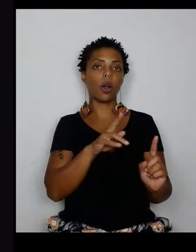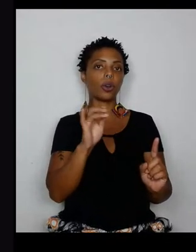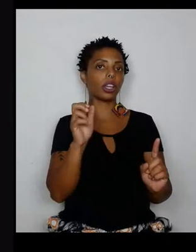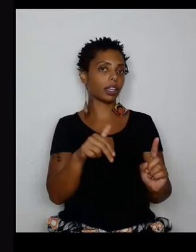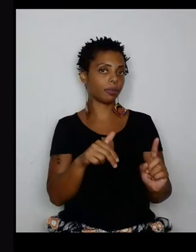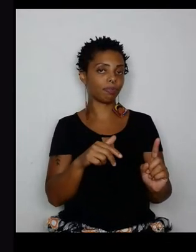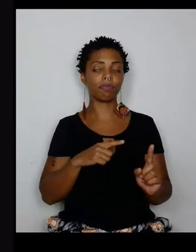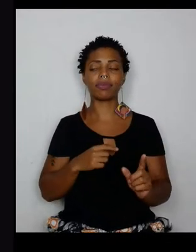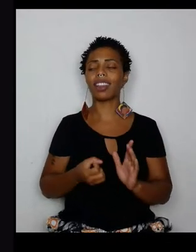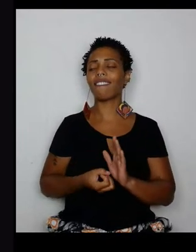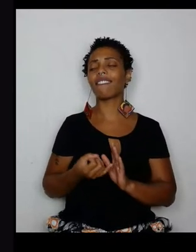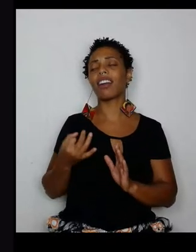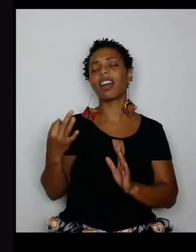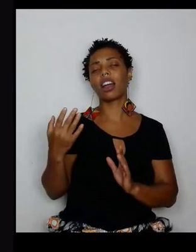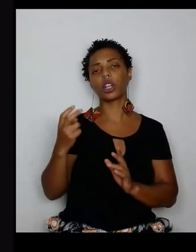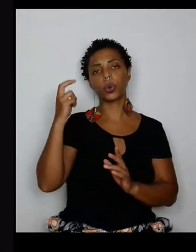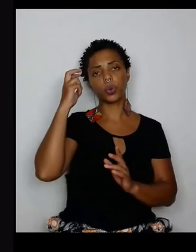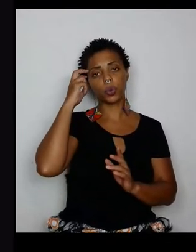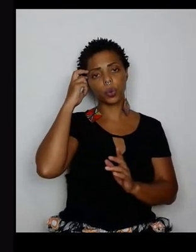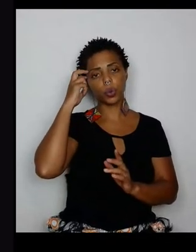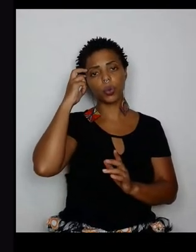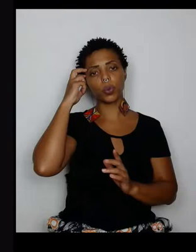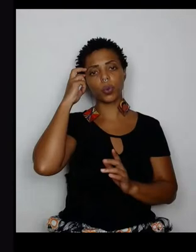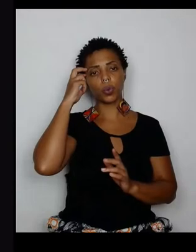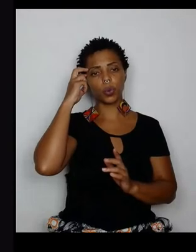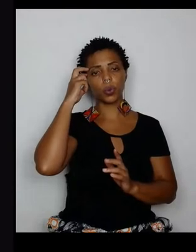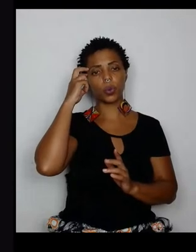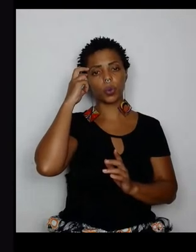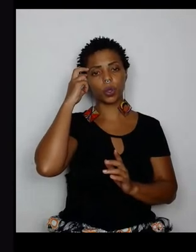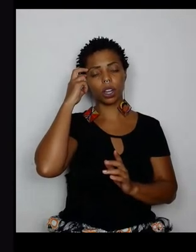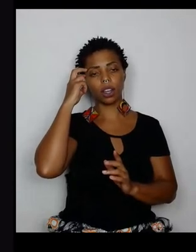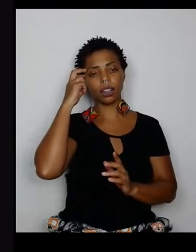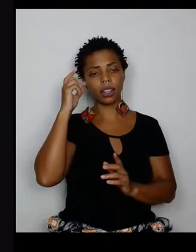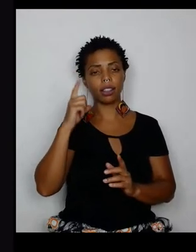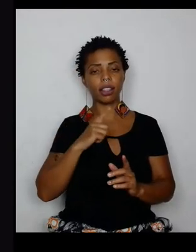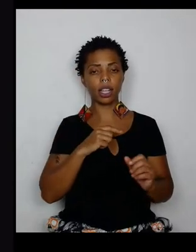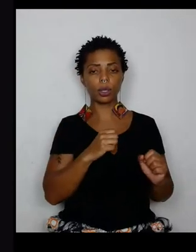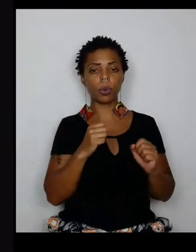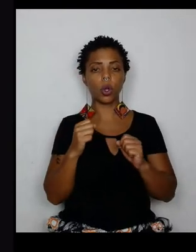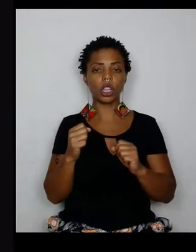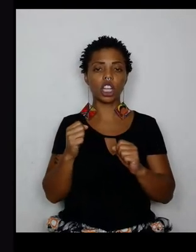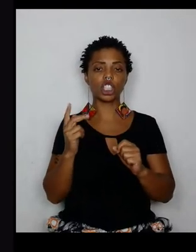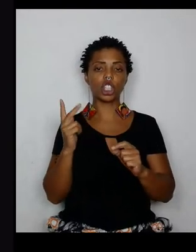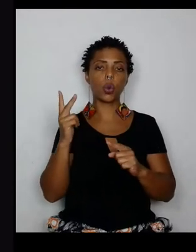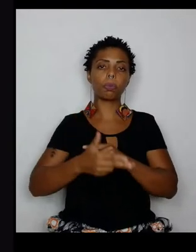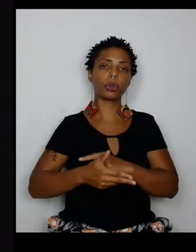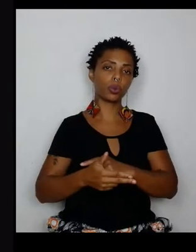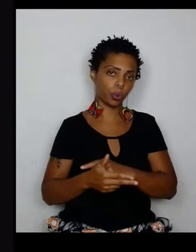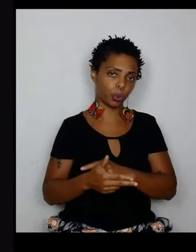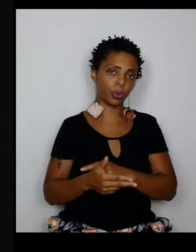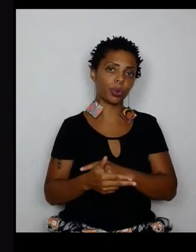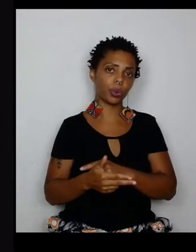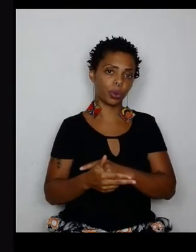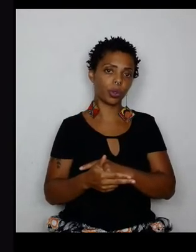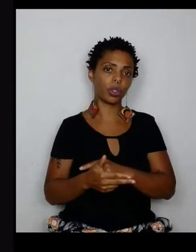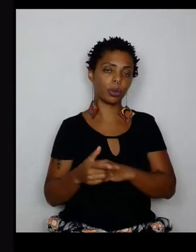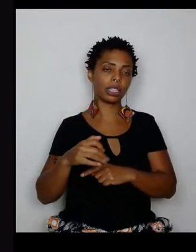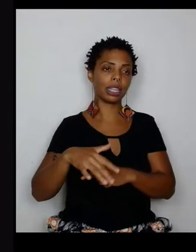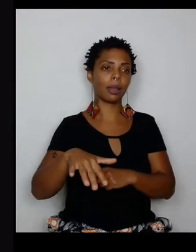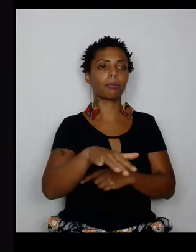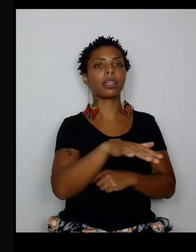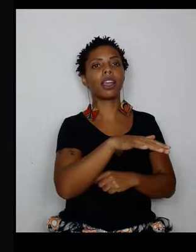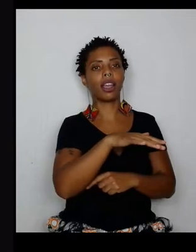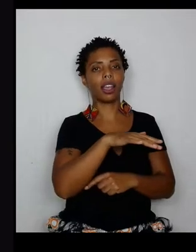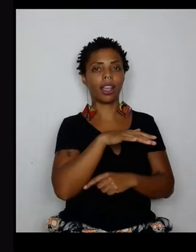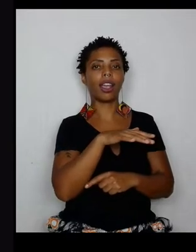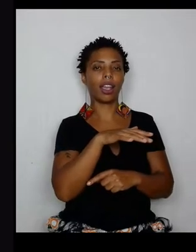through the often saturated noisy environment and ecosystem of the internet this is perhaps why certain